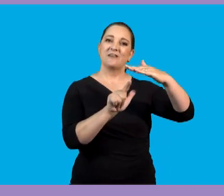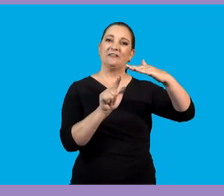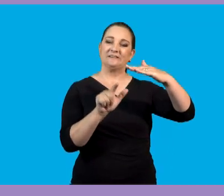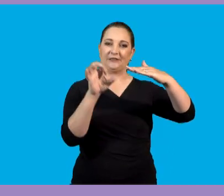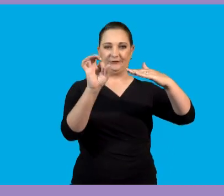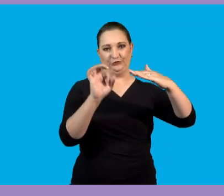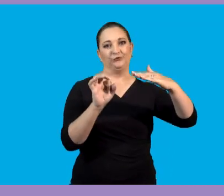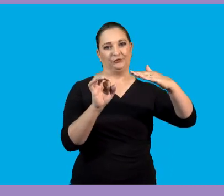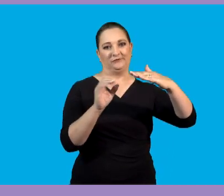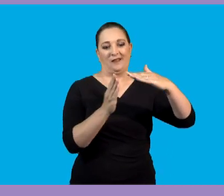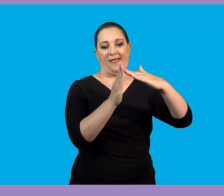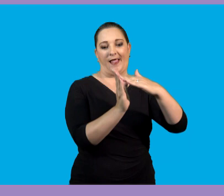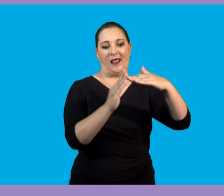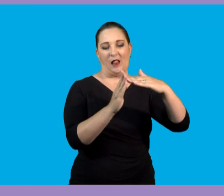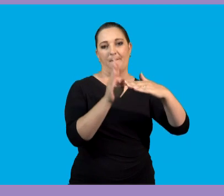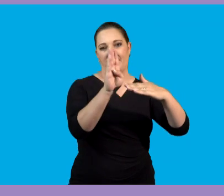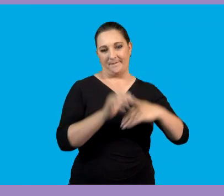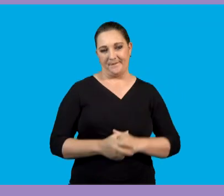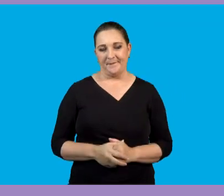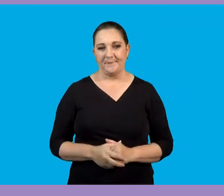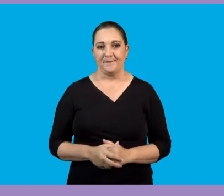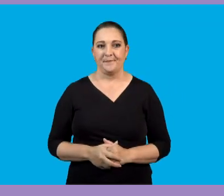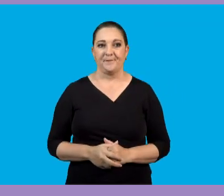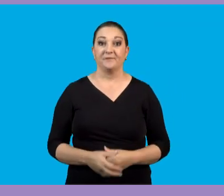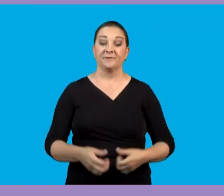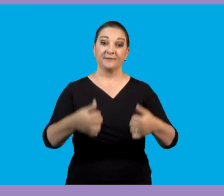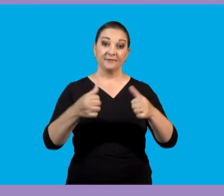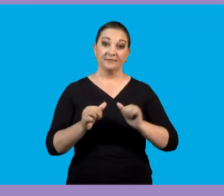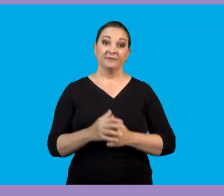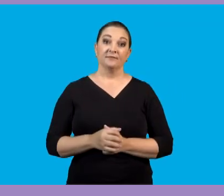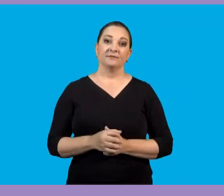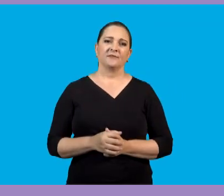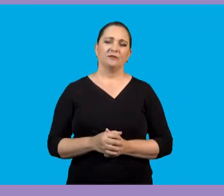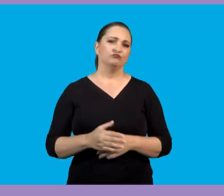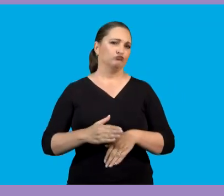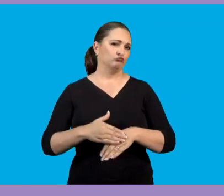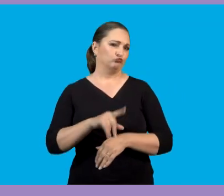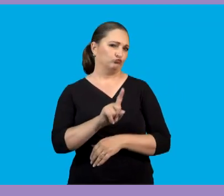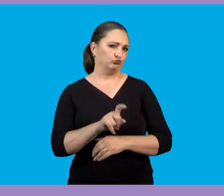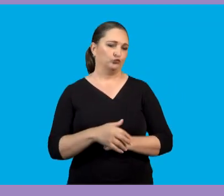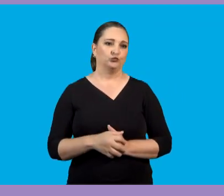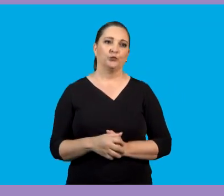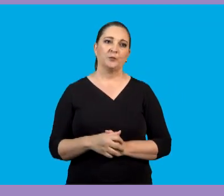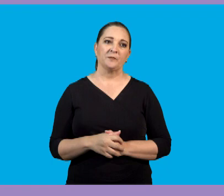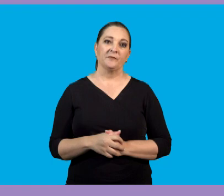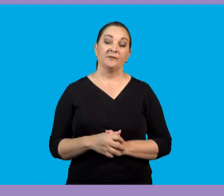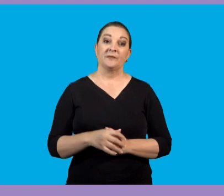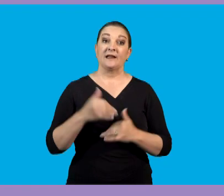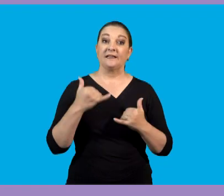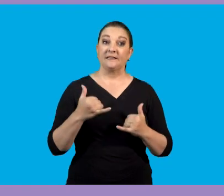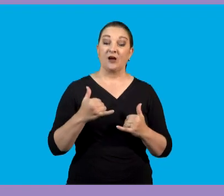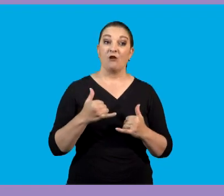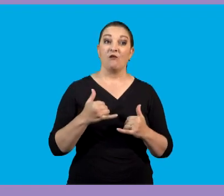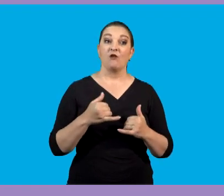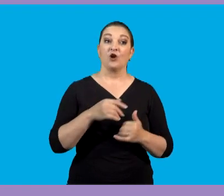is 77 degrees. Let's move on to another question. So we have there, calculate